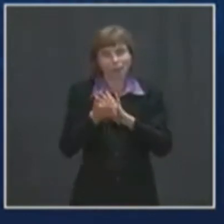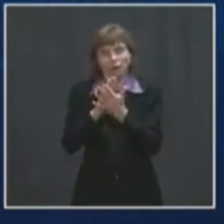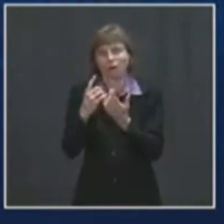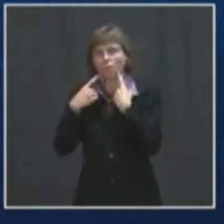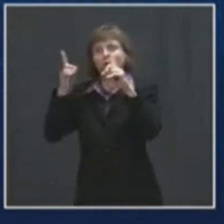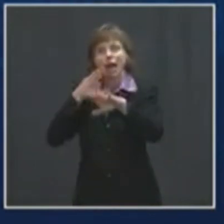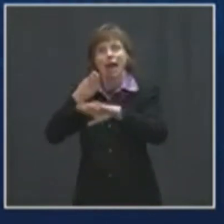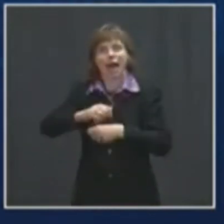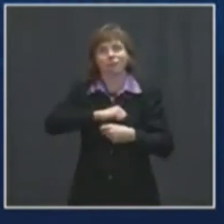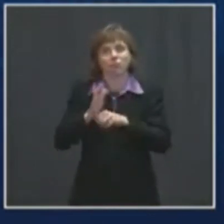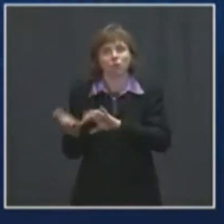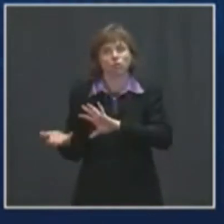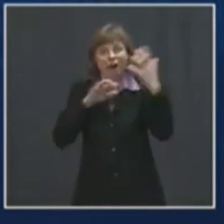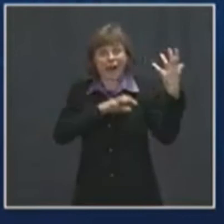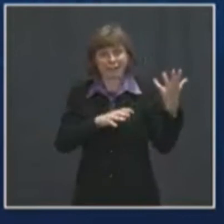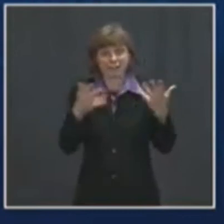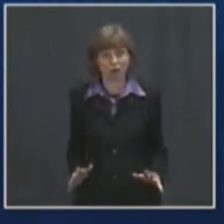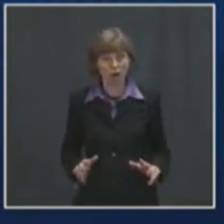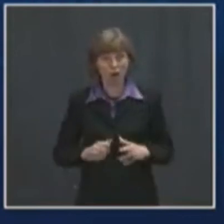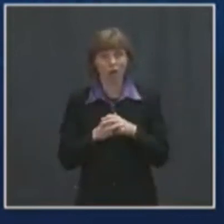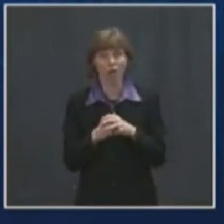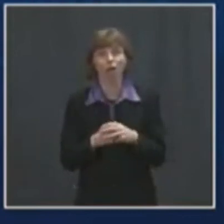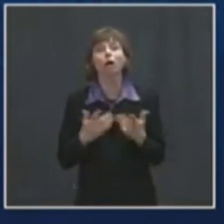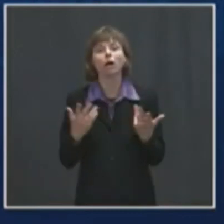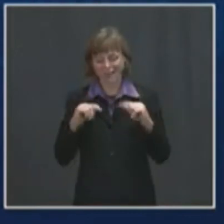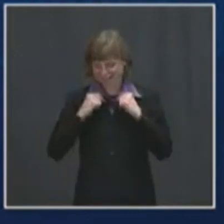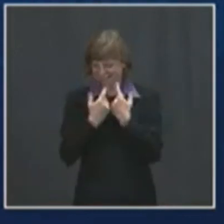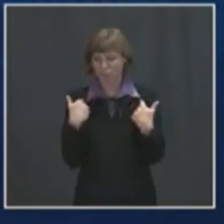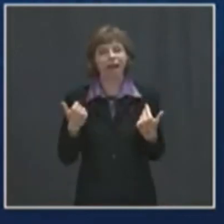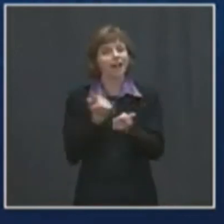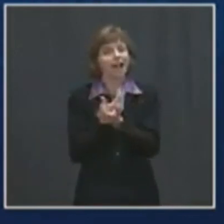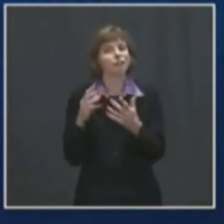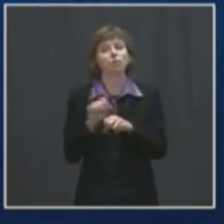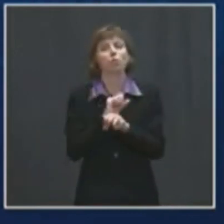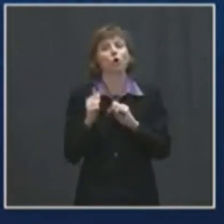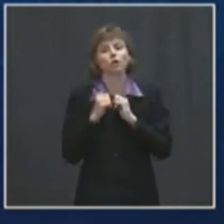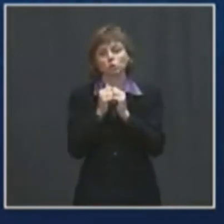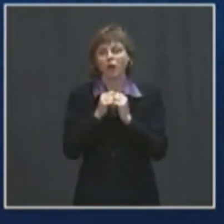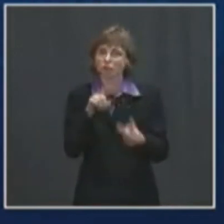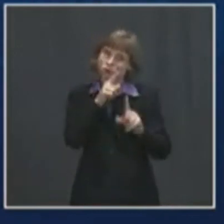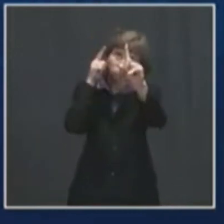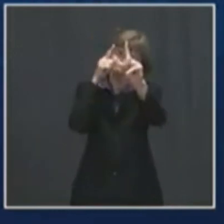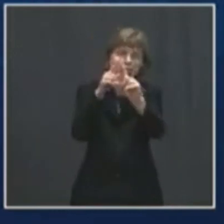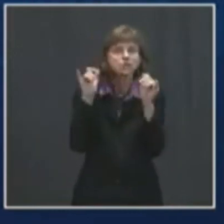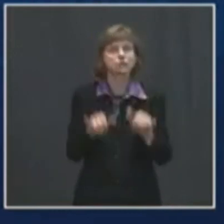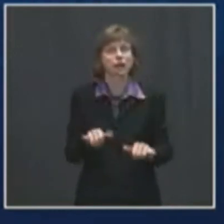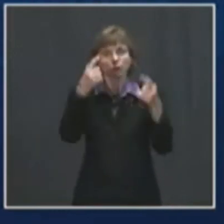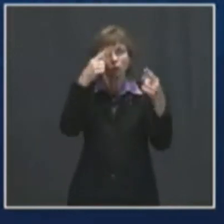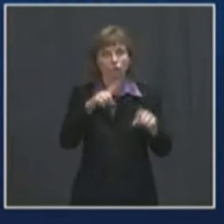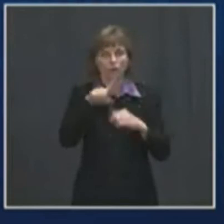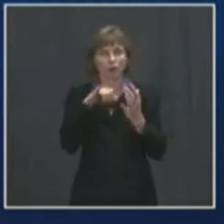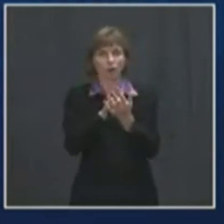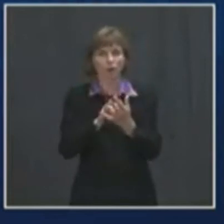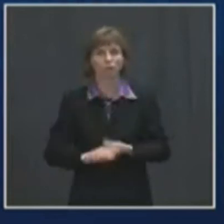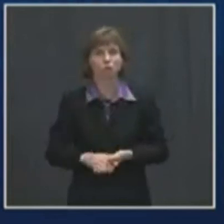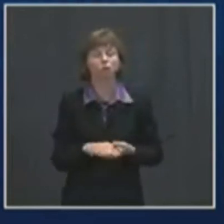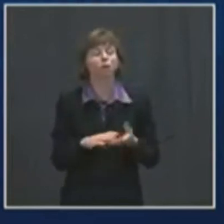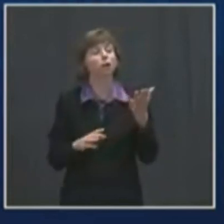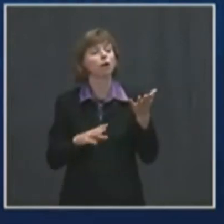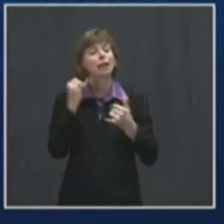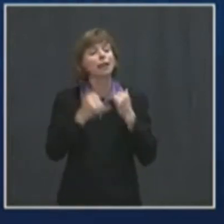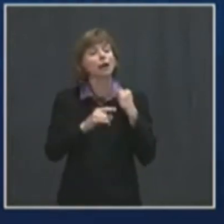So the team has all of our oars in the water, pulling in exactly the same direction on that. Mary, that have to be the last question. One other question